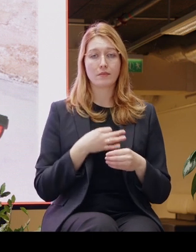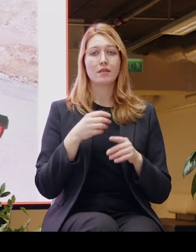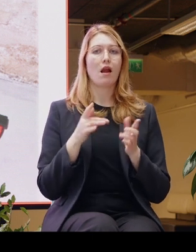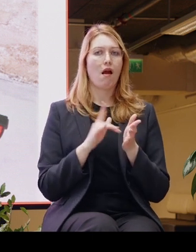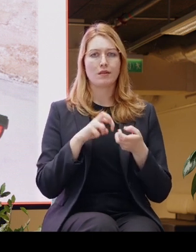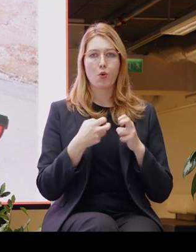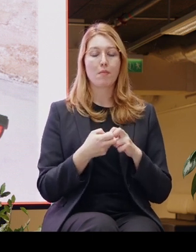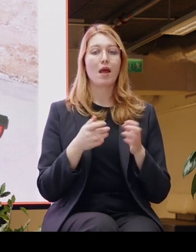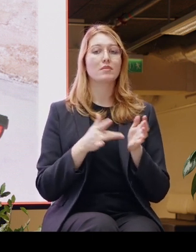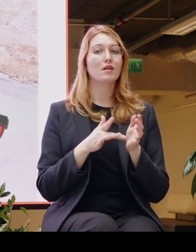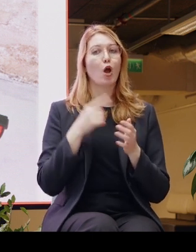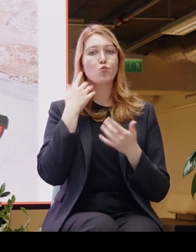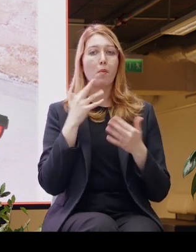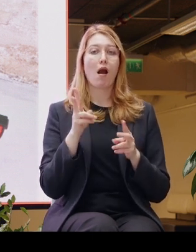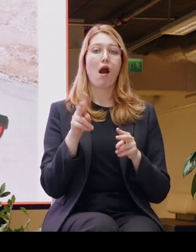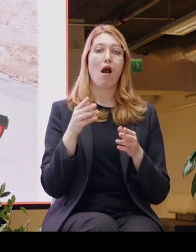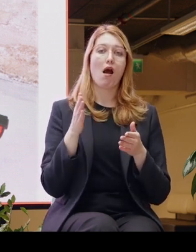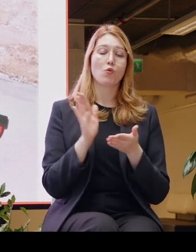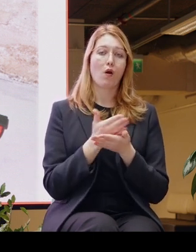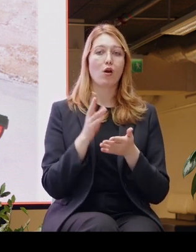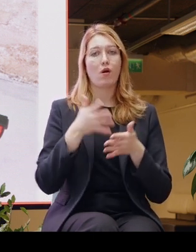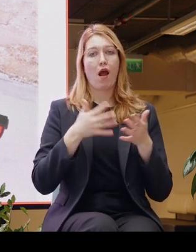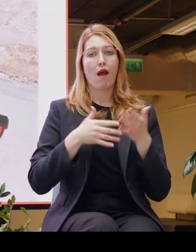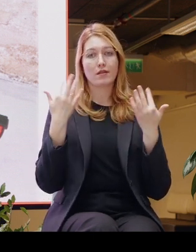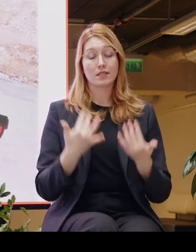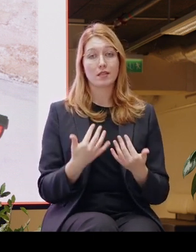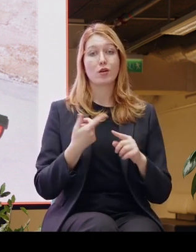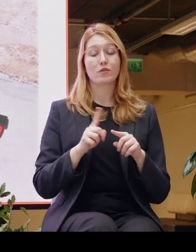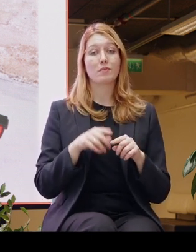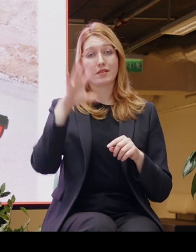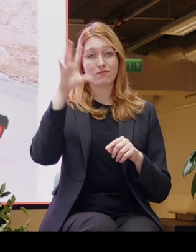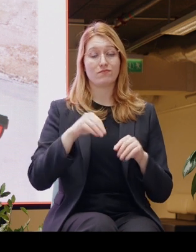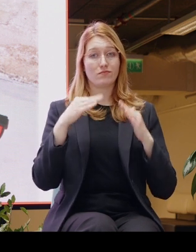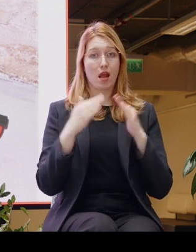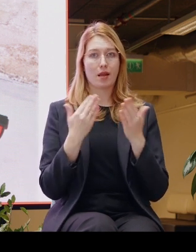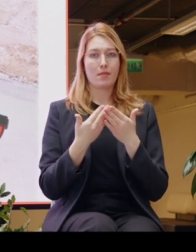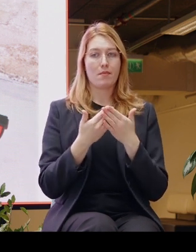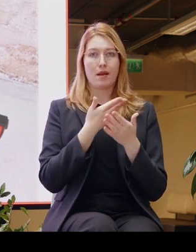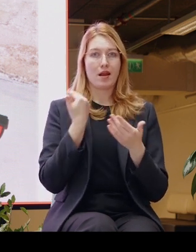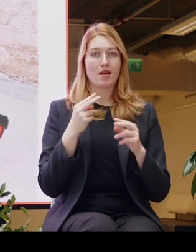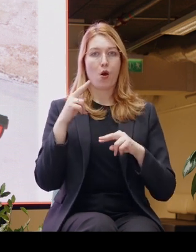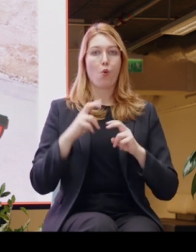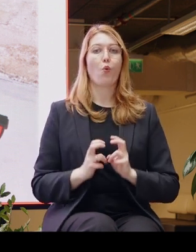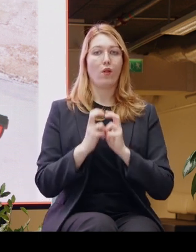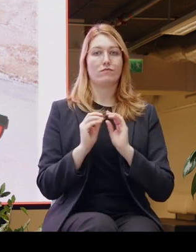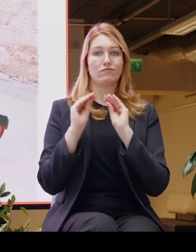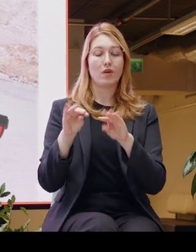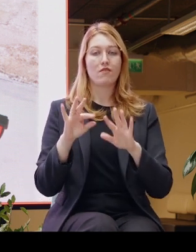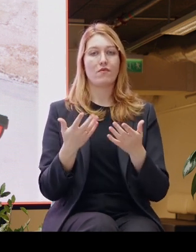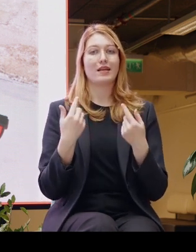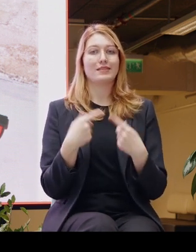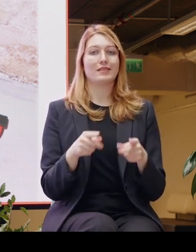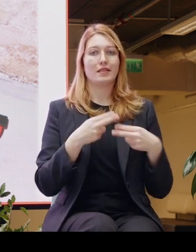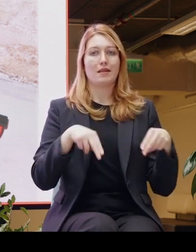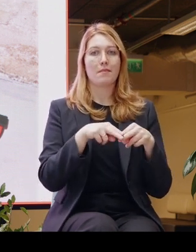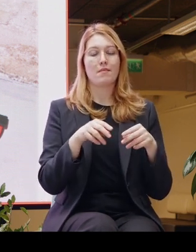be solved. Examples, it was old building and there is no possible to put the lift in it, or there is some other